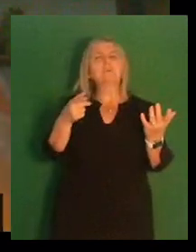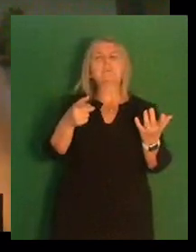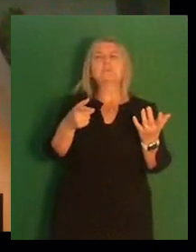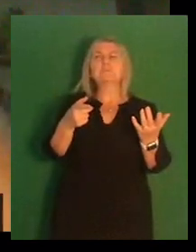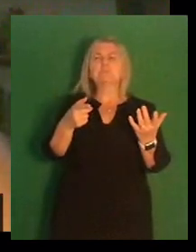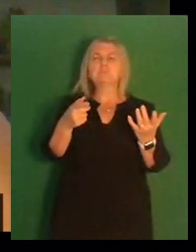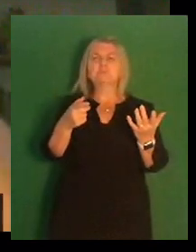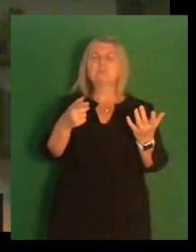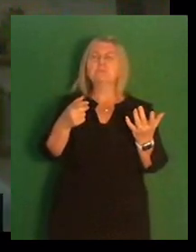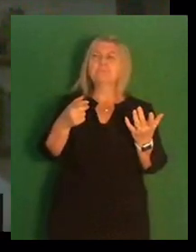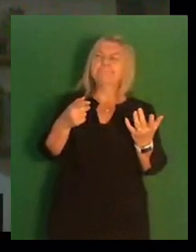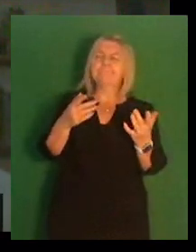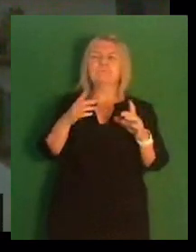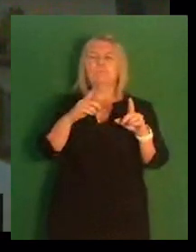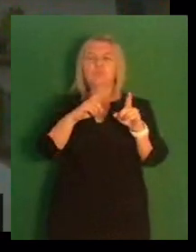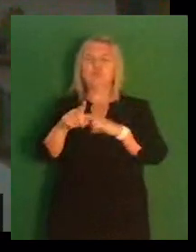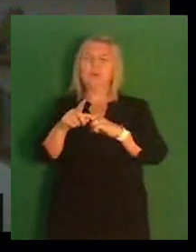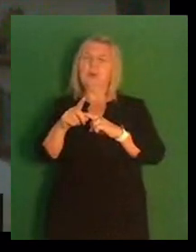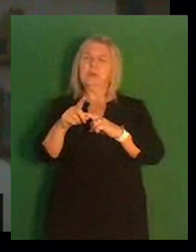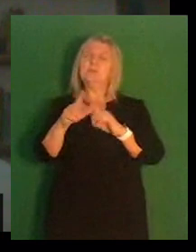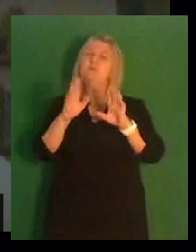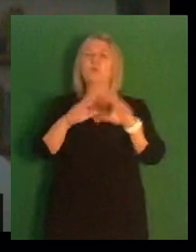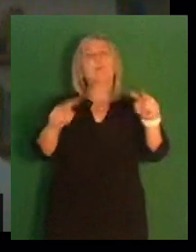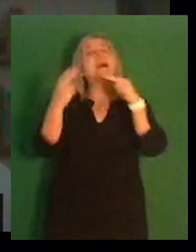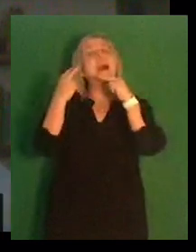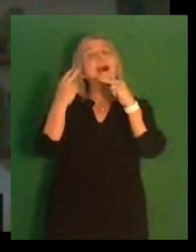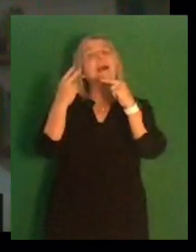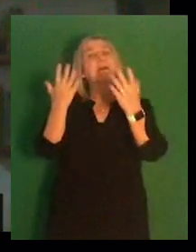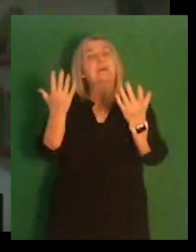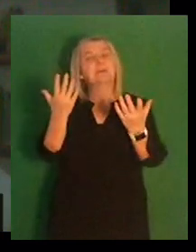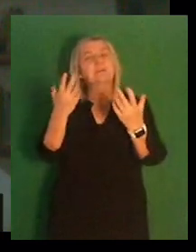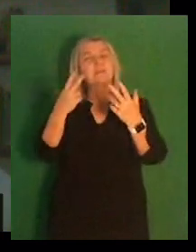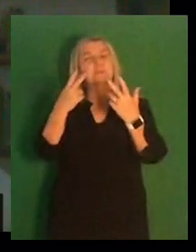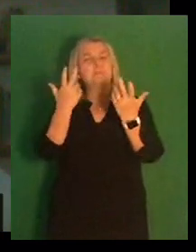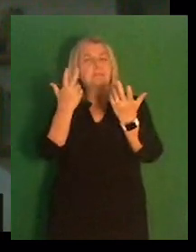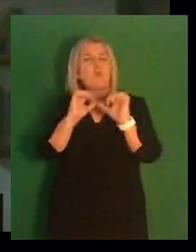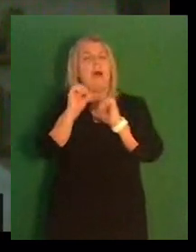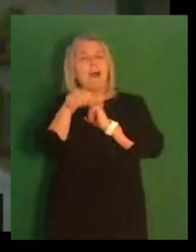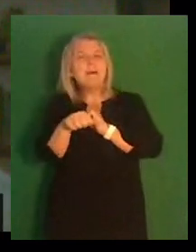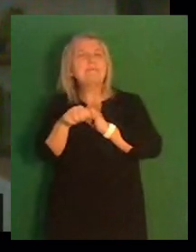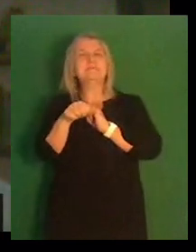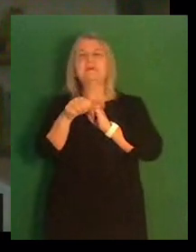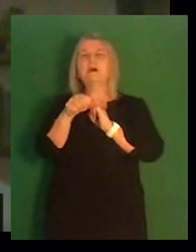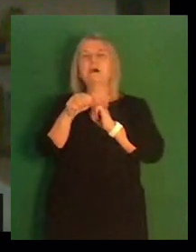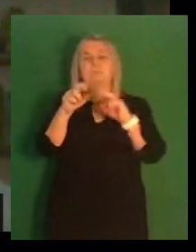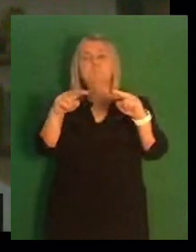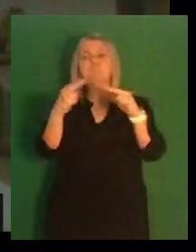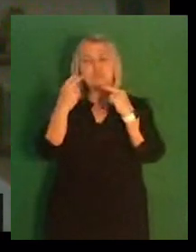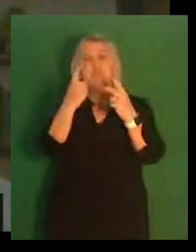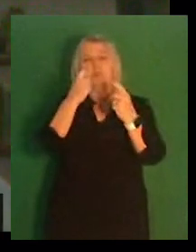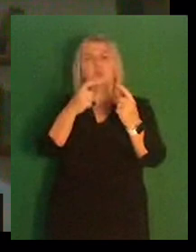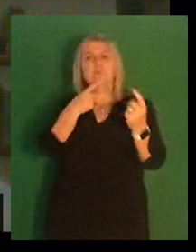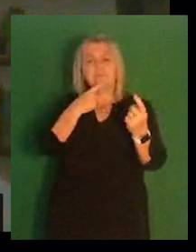making sense of things in retrospect. Google Analytics provides a kind of horrifying amount of data on users.